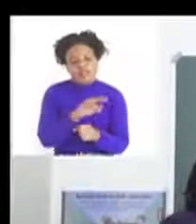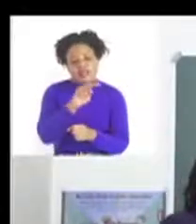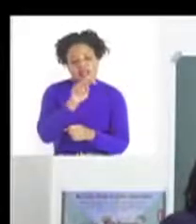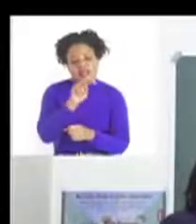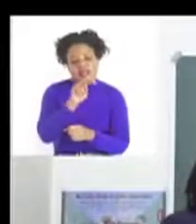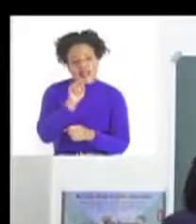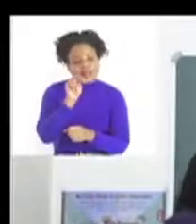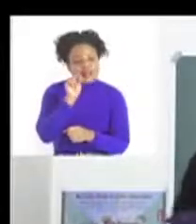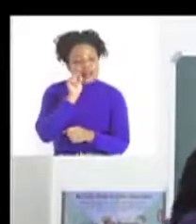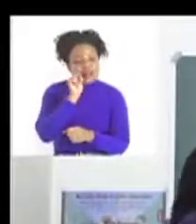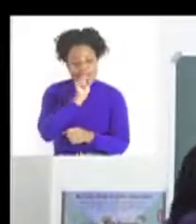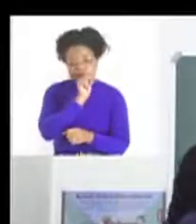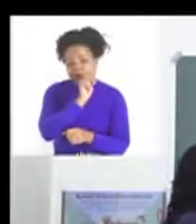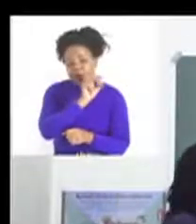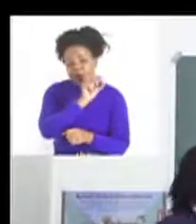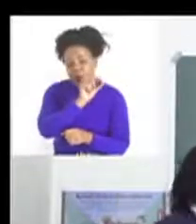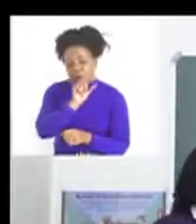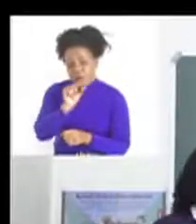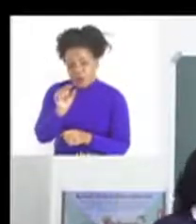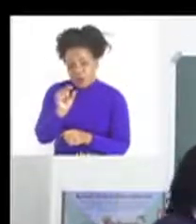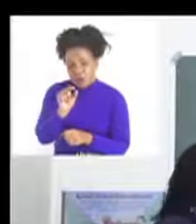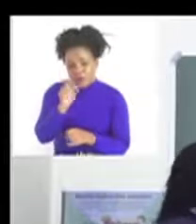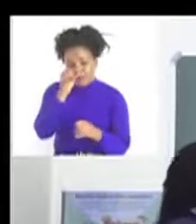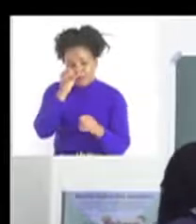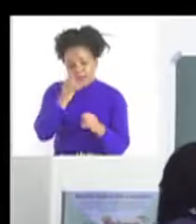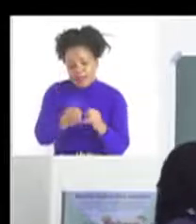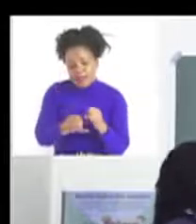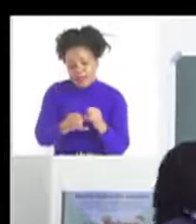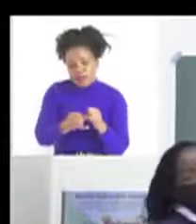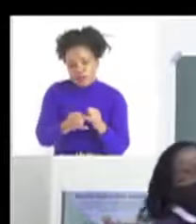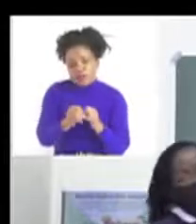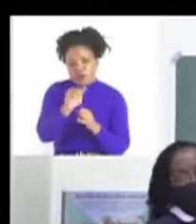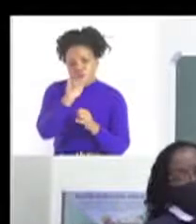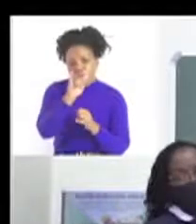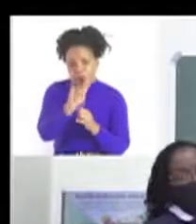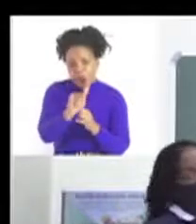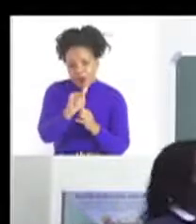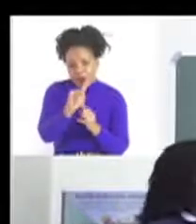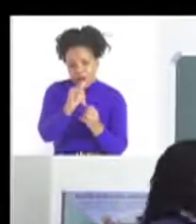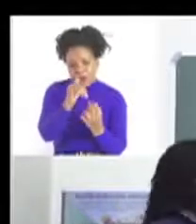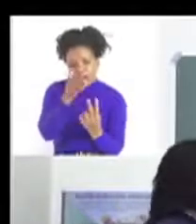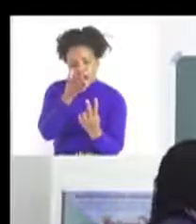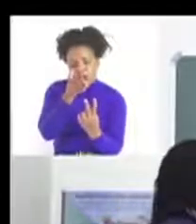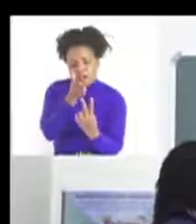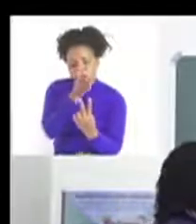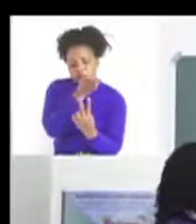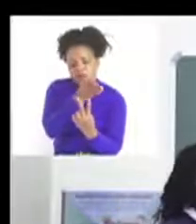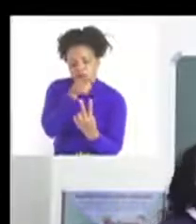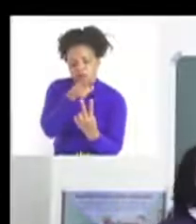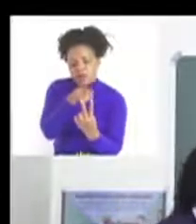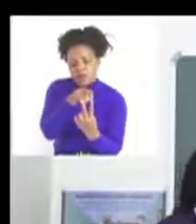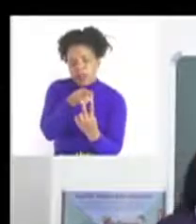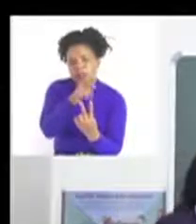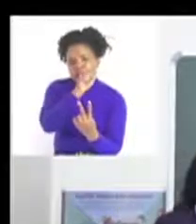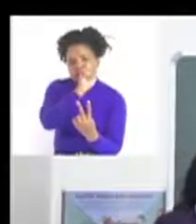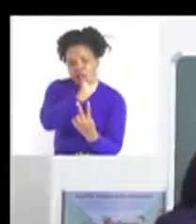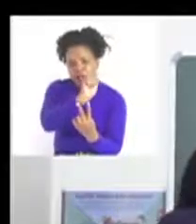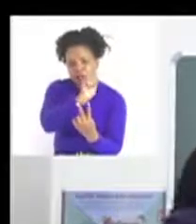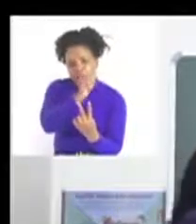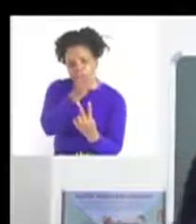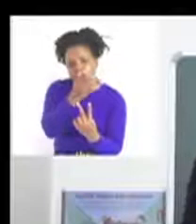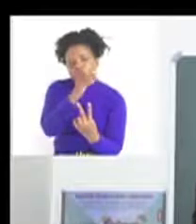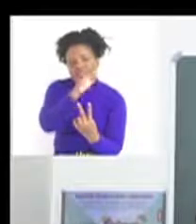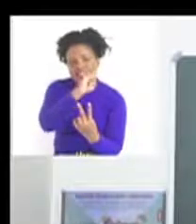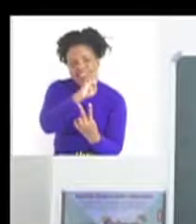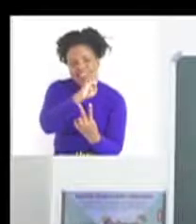in a vowel and it's followed by a Y, like here, you just add an S to the noun to